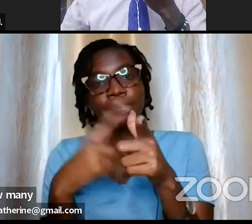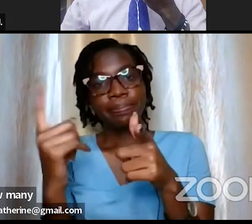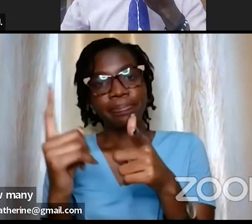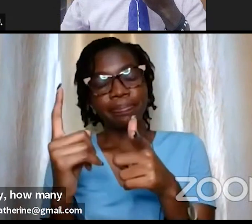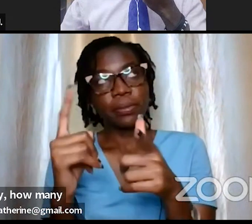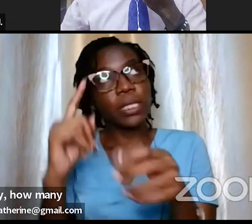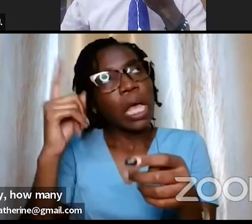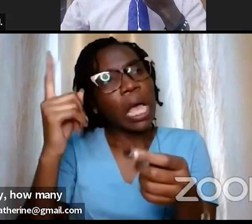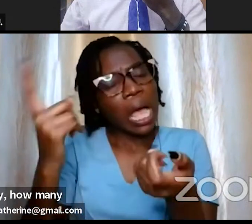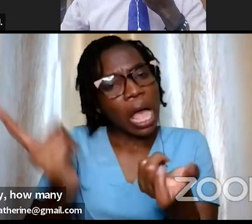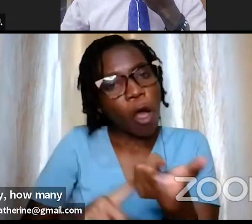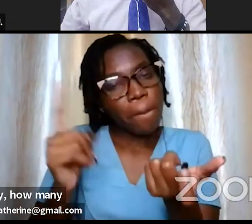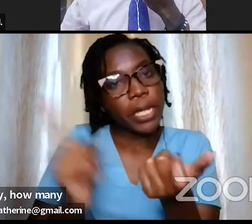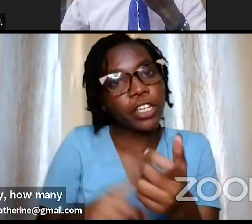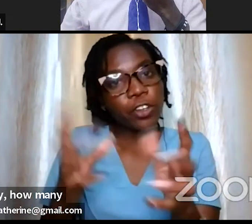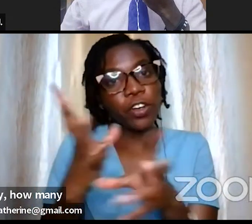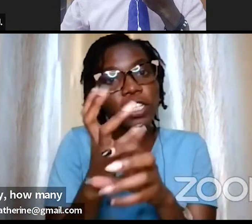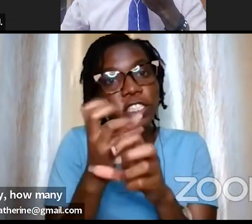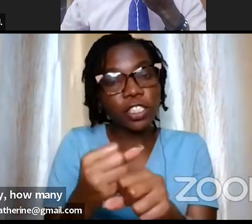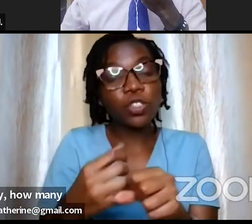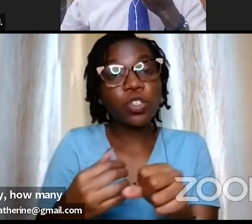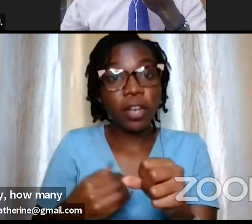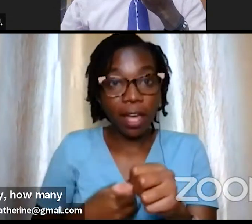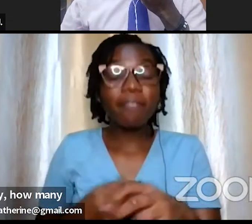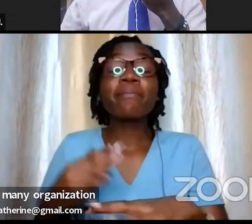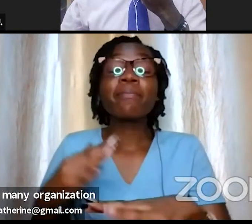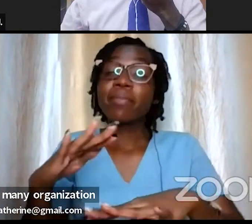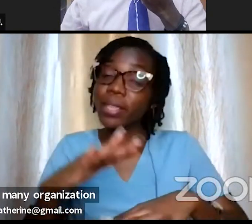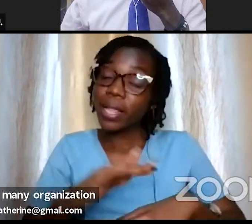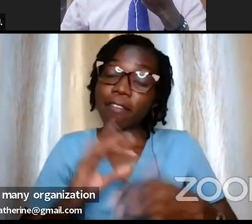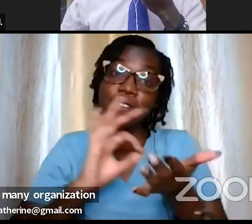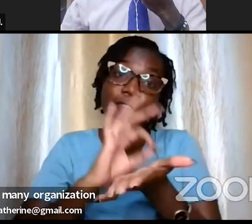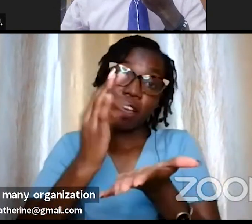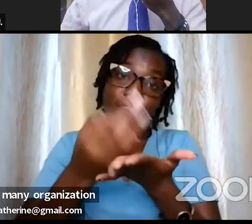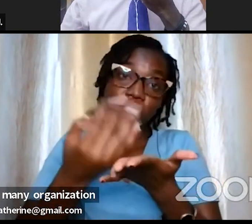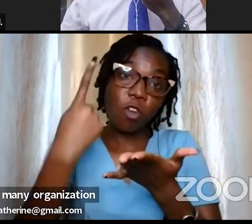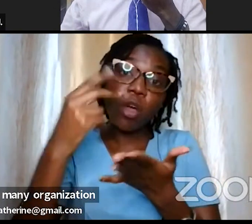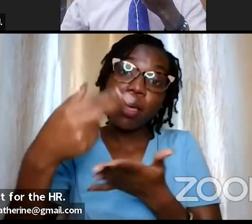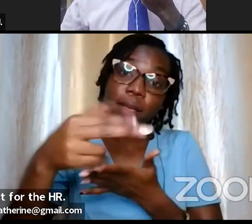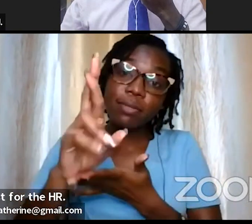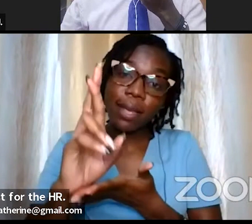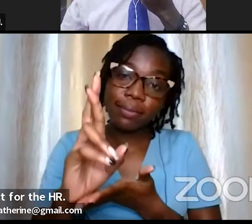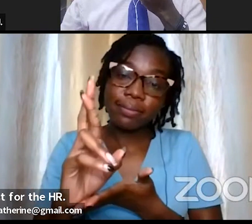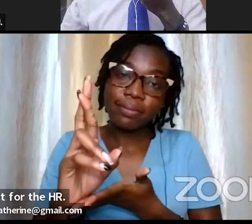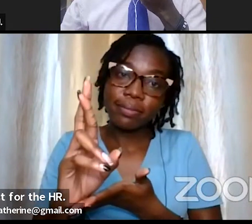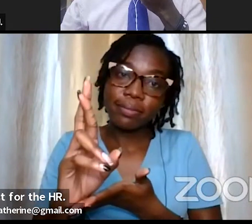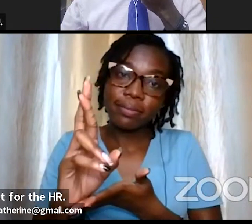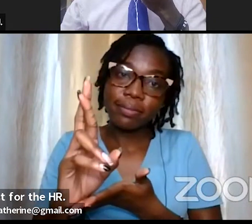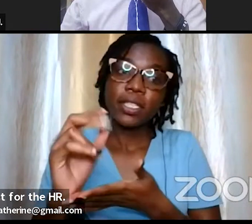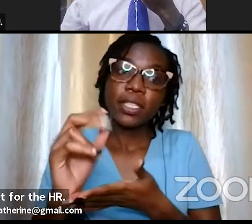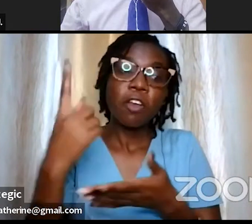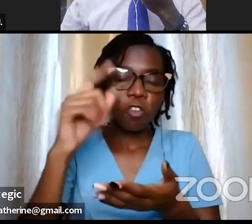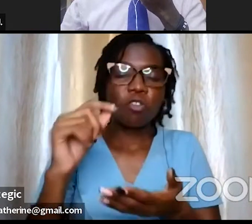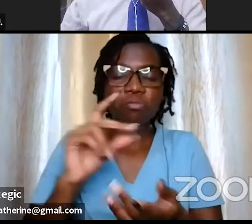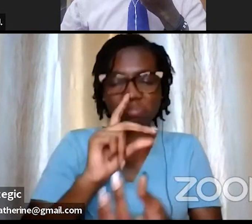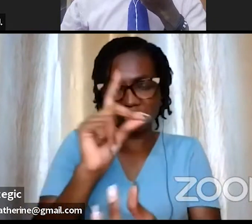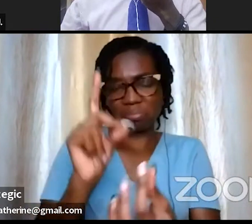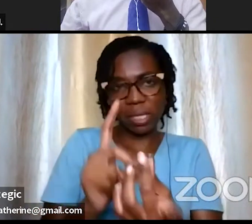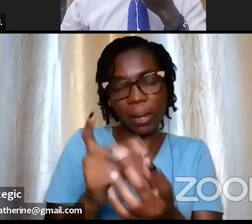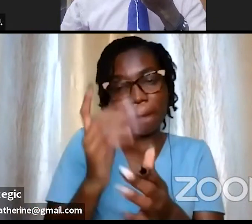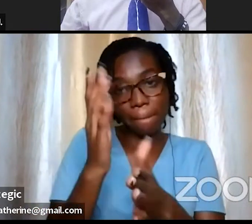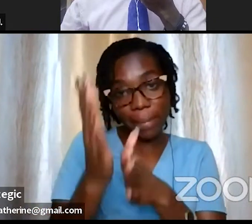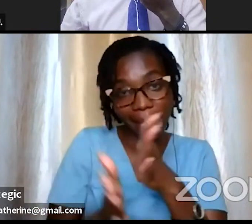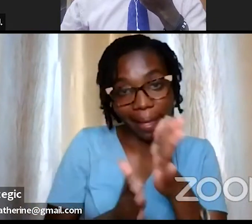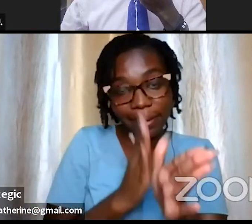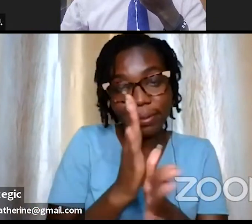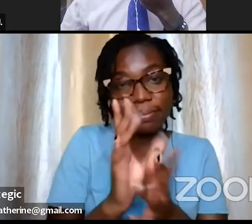organizations allocate sufficient funds just for the HR? That is for the strategic planning, for the